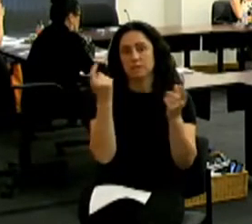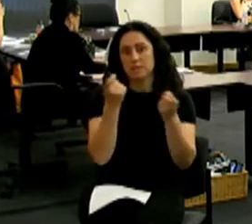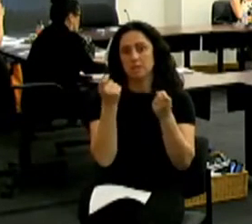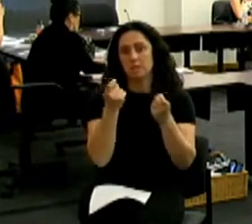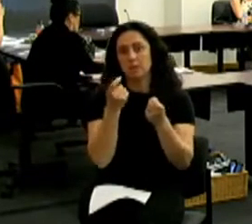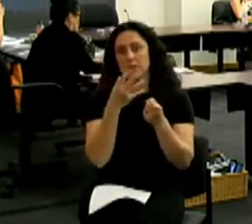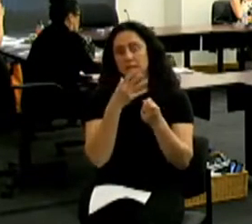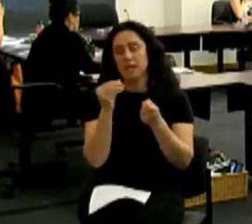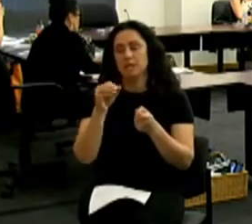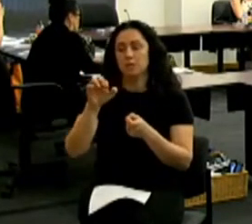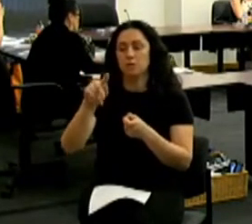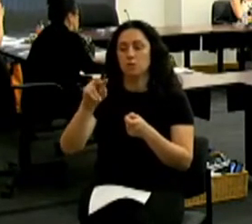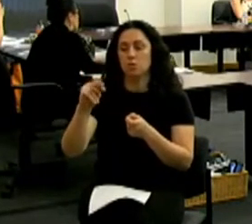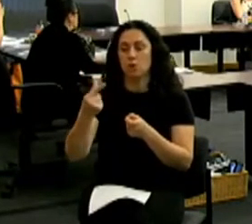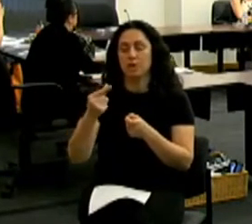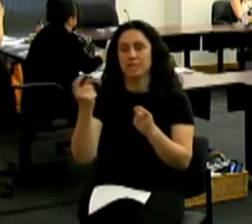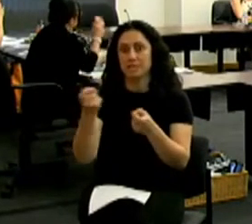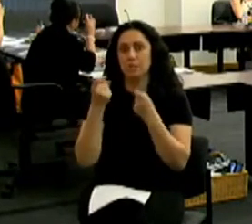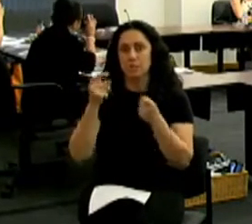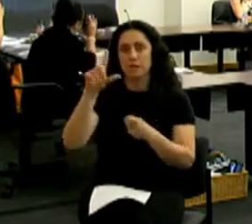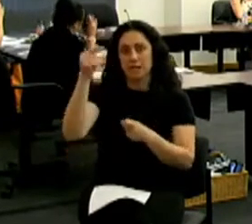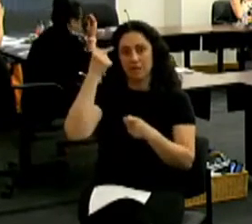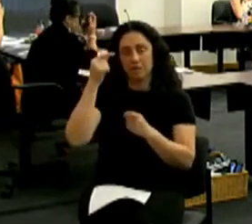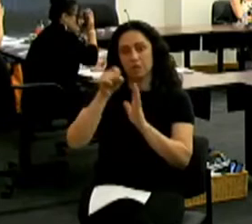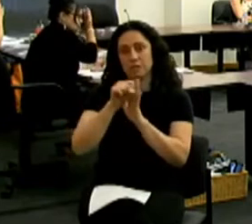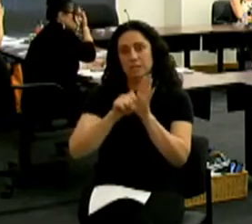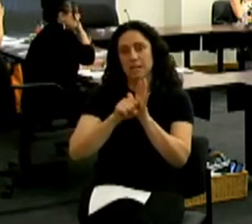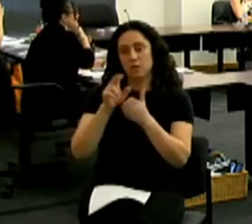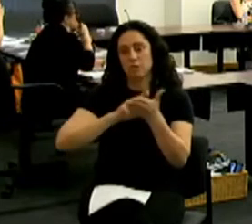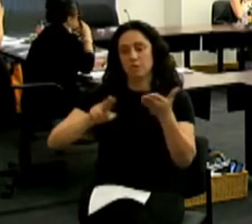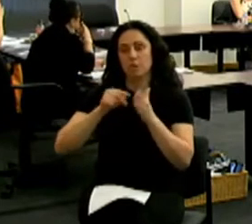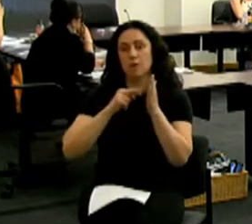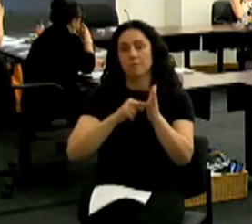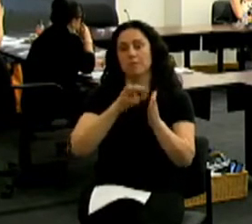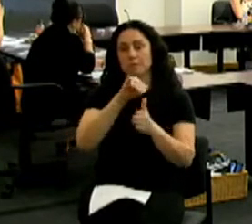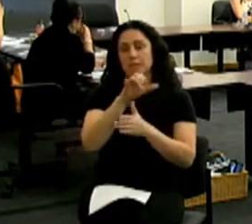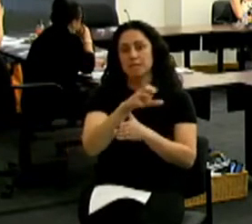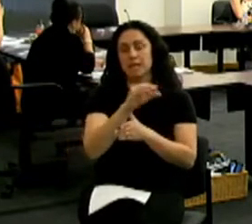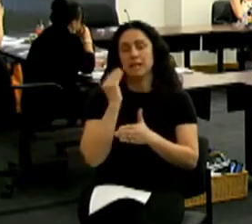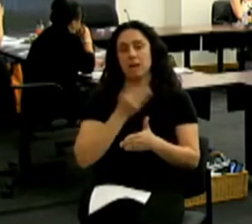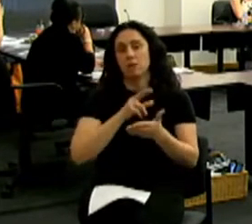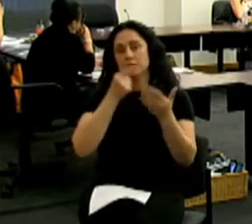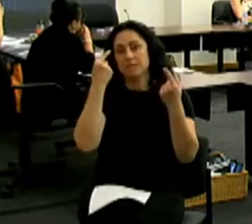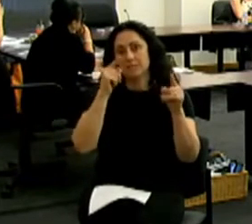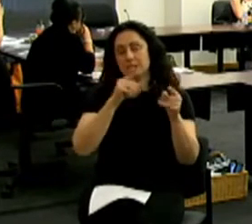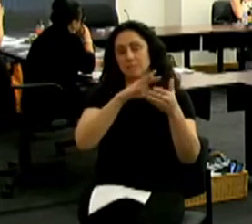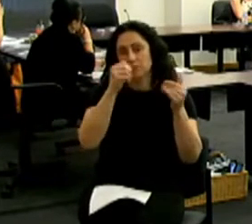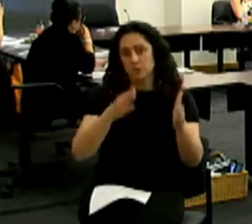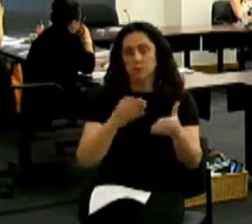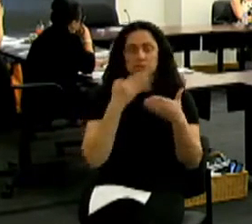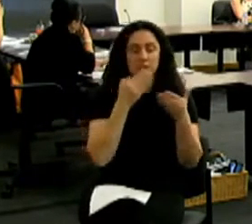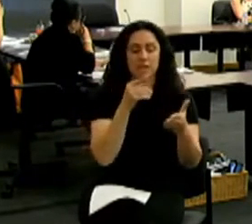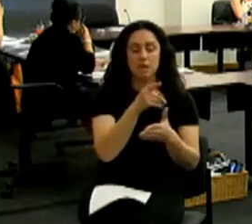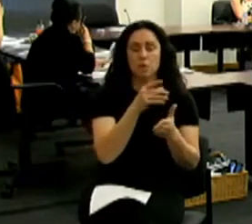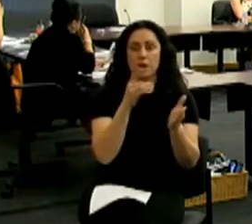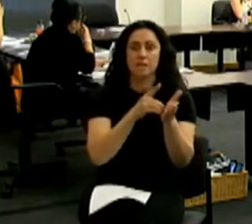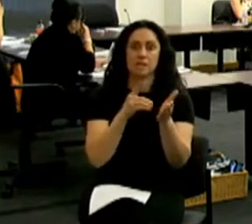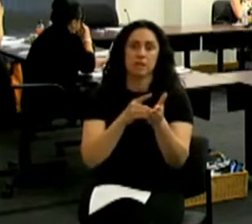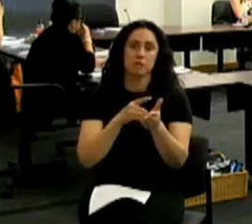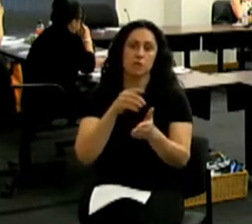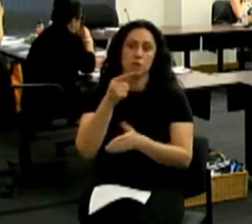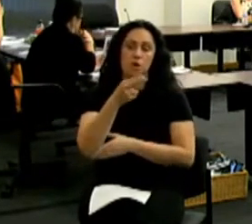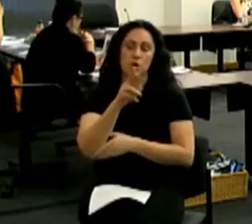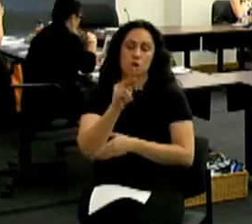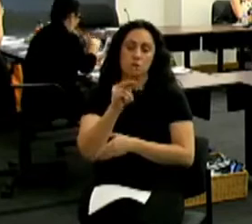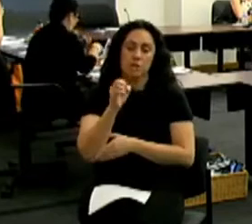courting ceremony at Governor State University, representing JJC and our successful students. I want to thank you to Dr. Cheryl Green for her